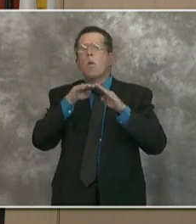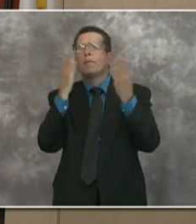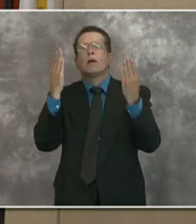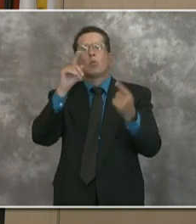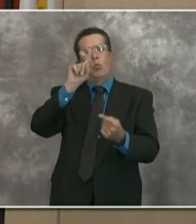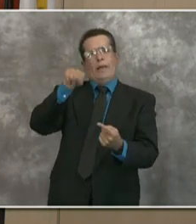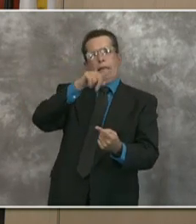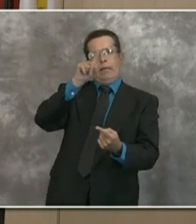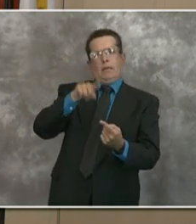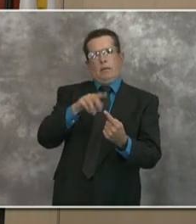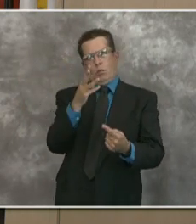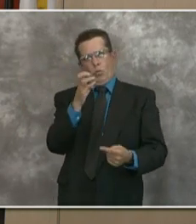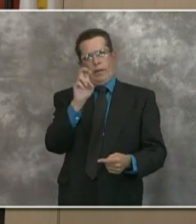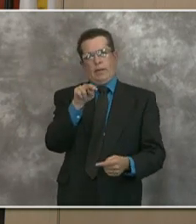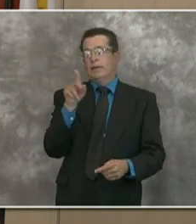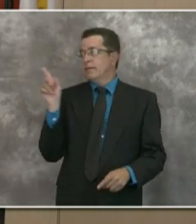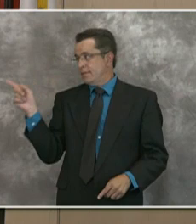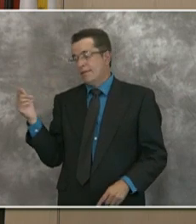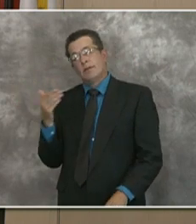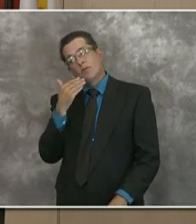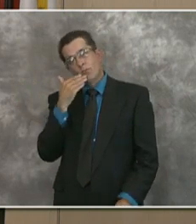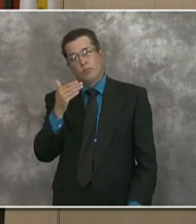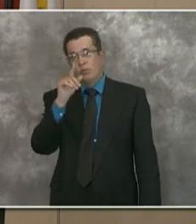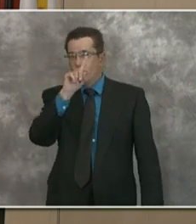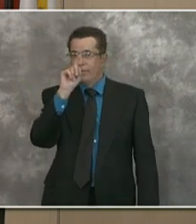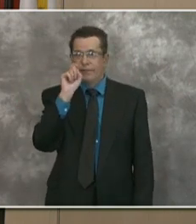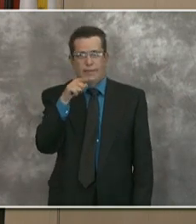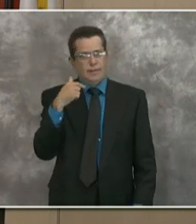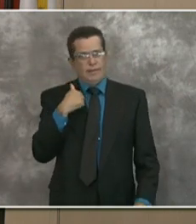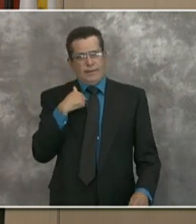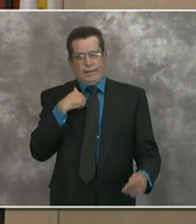Great question again. We don't have